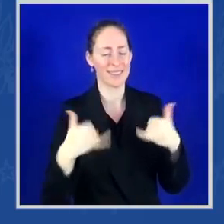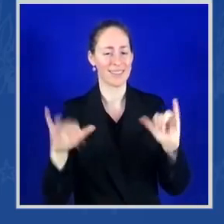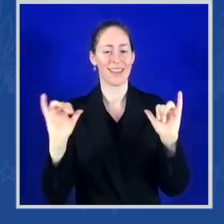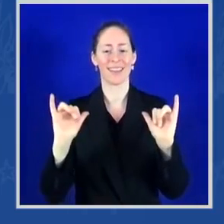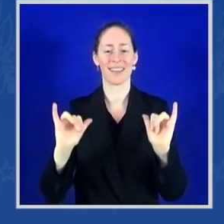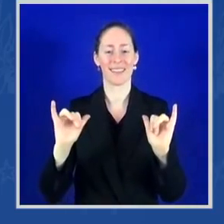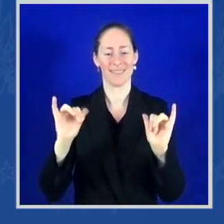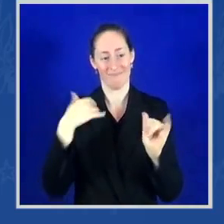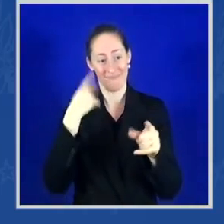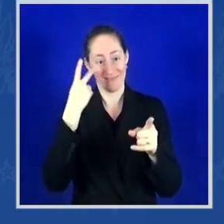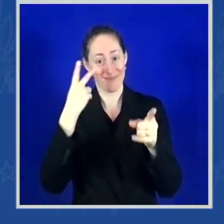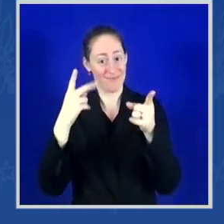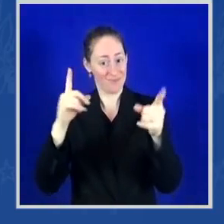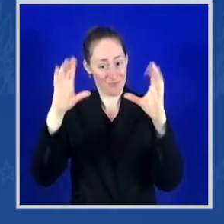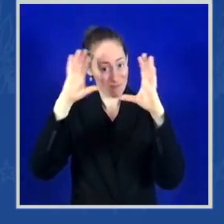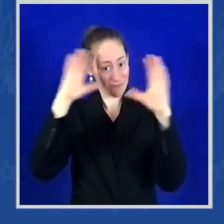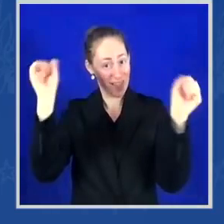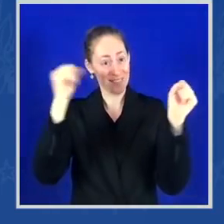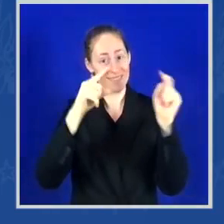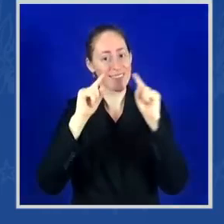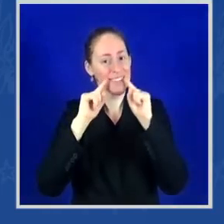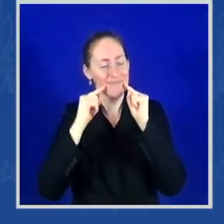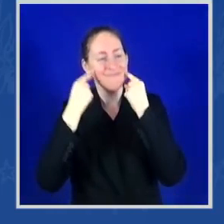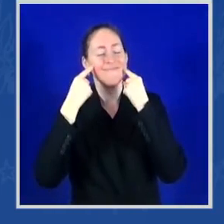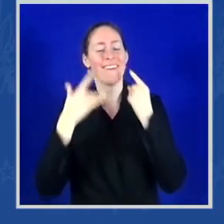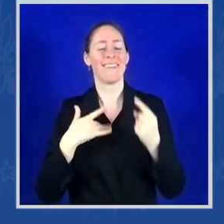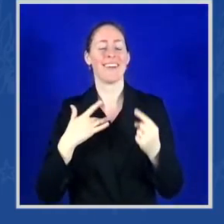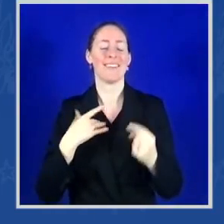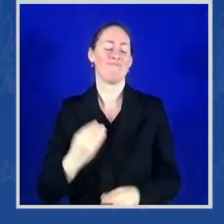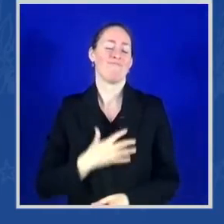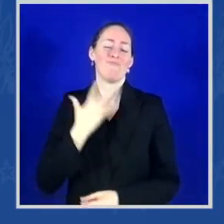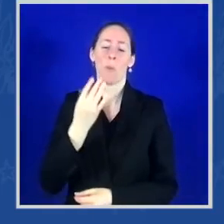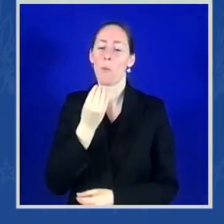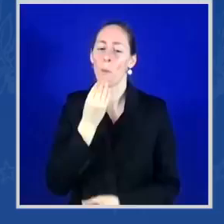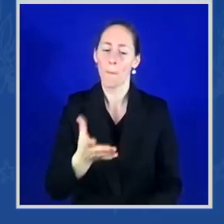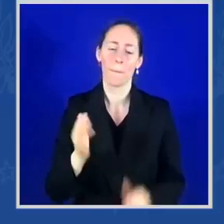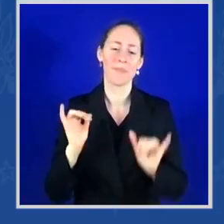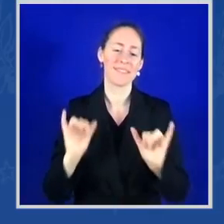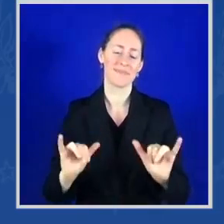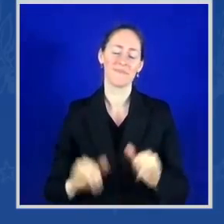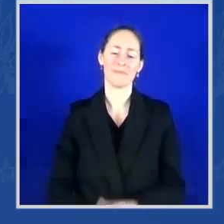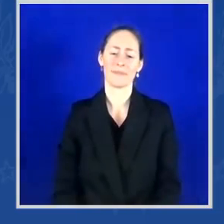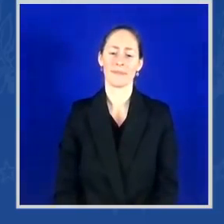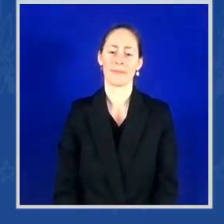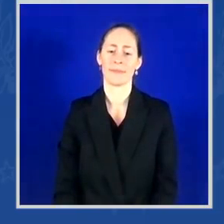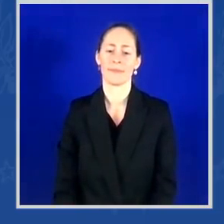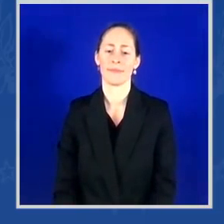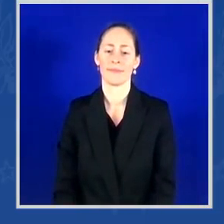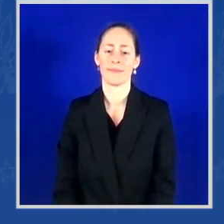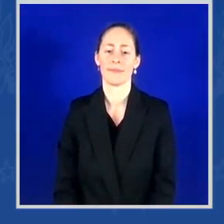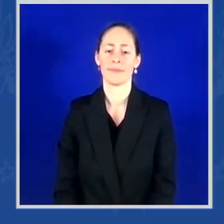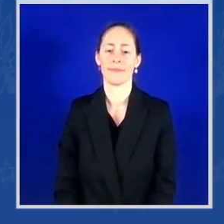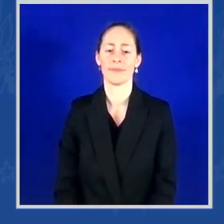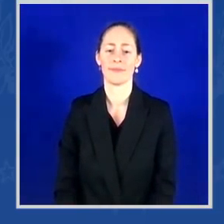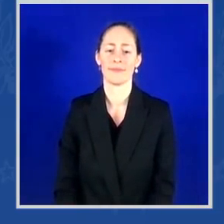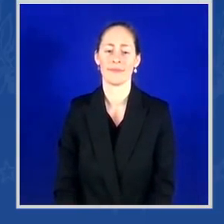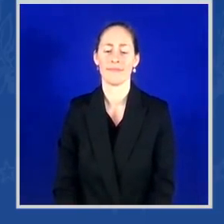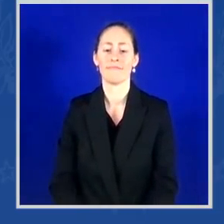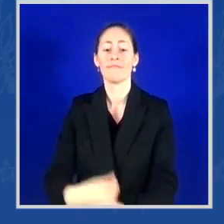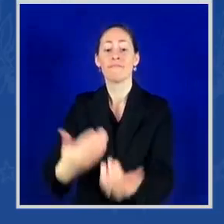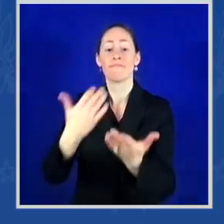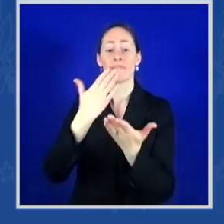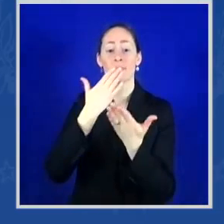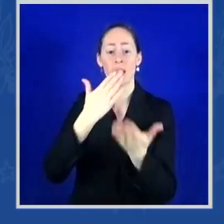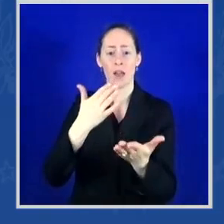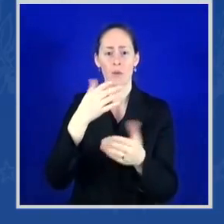I want to first acknowledge Charles, Chuck, for your being the MC and chair, and for your work yesterday.